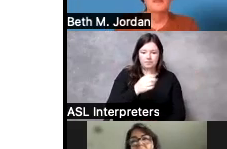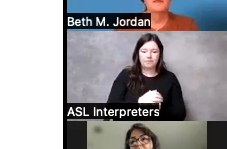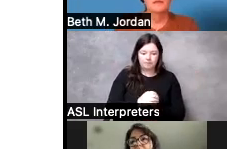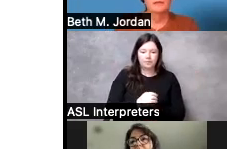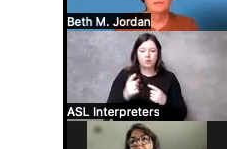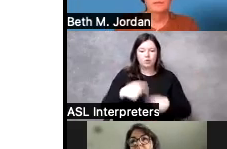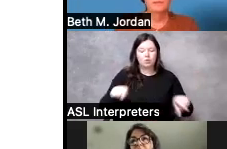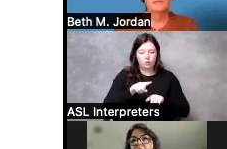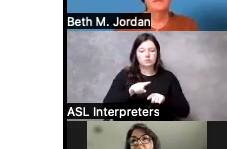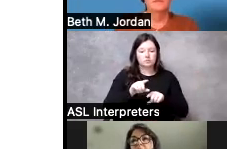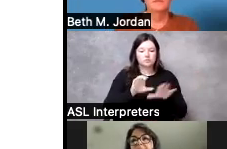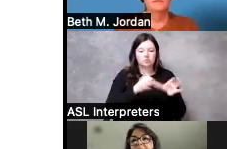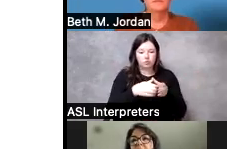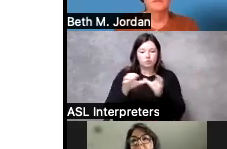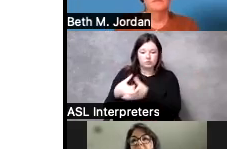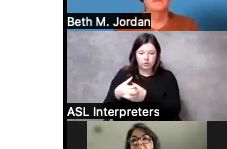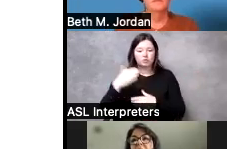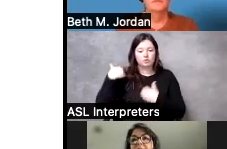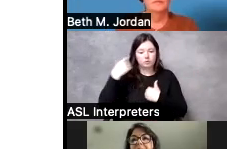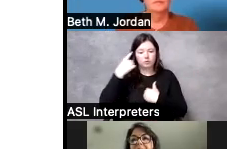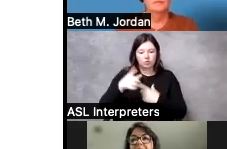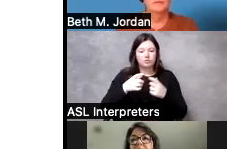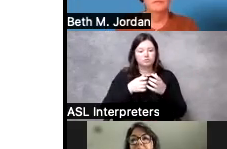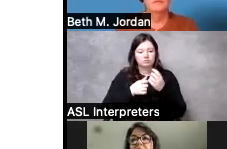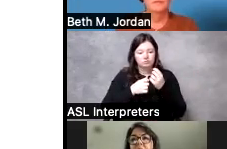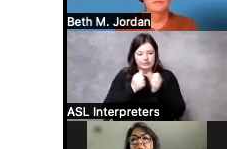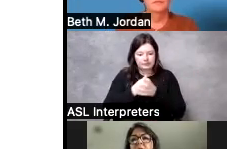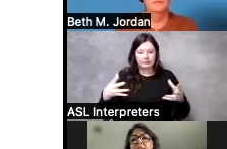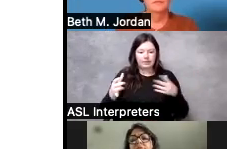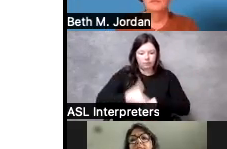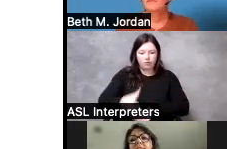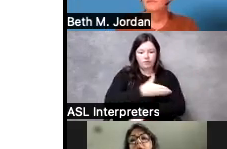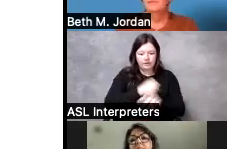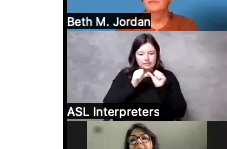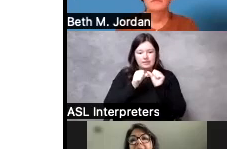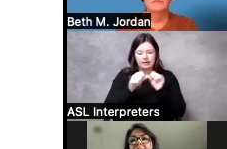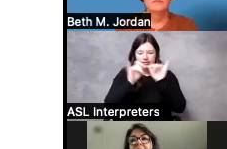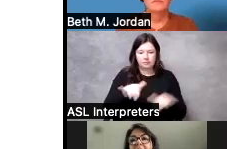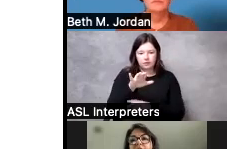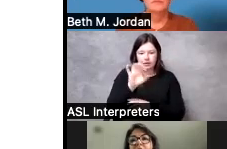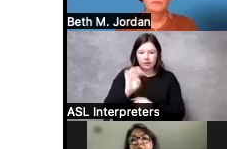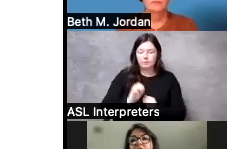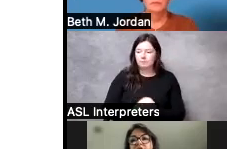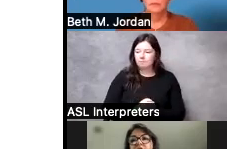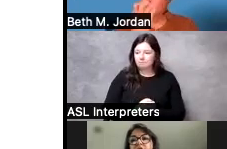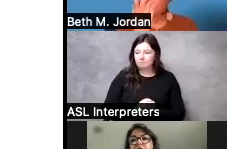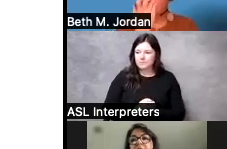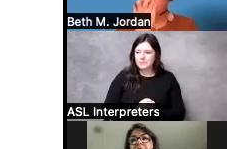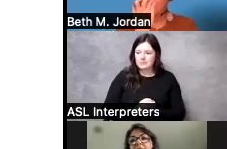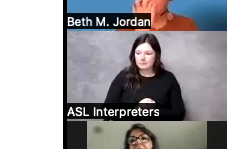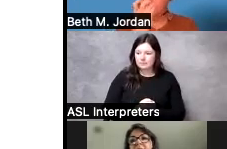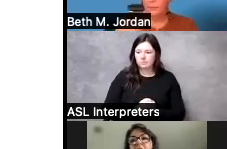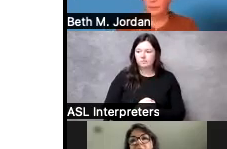sustaining the system of care. Next slide. So this already existing governance structure